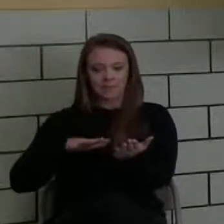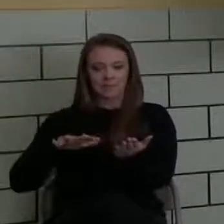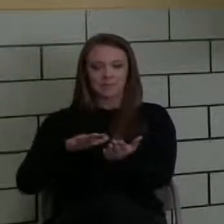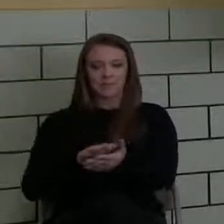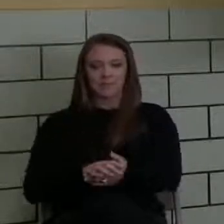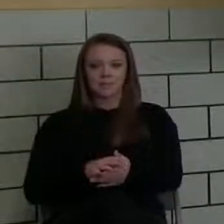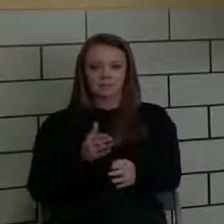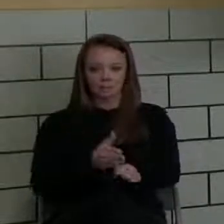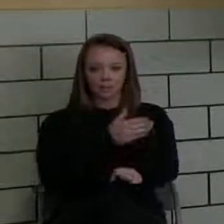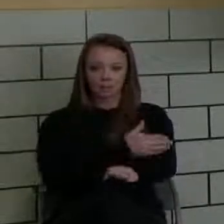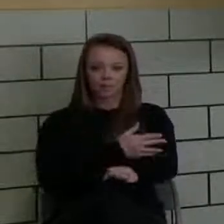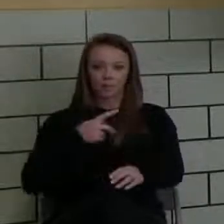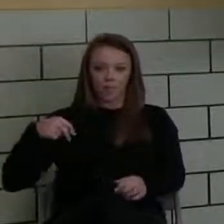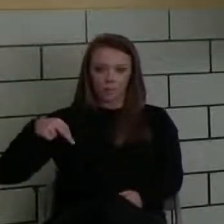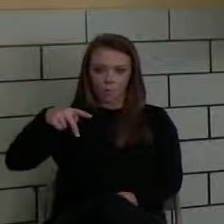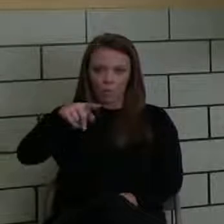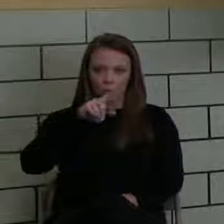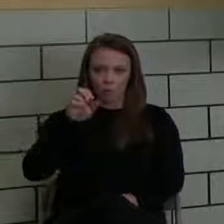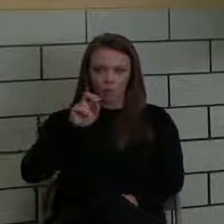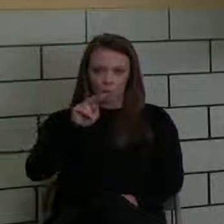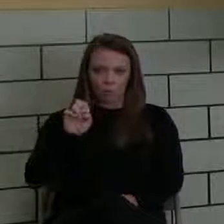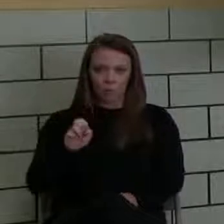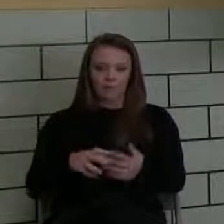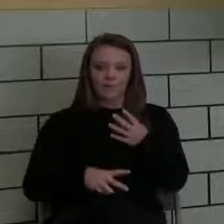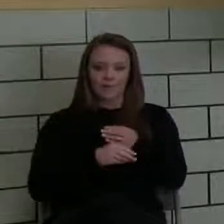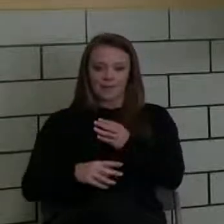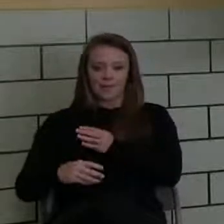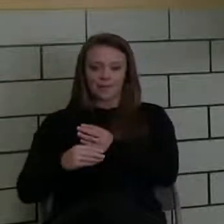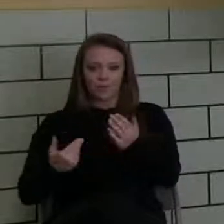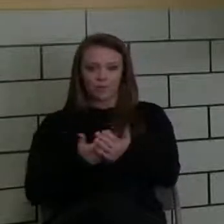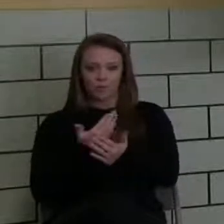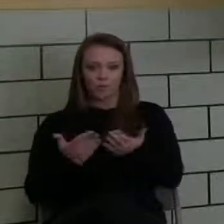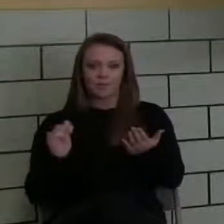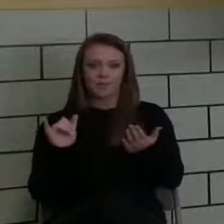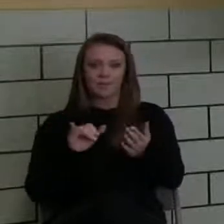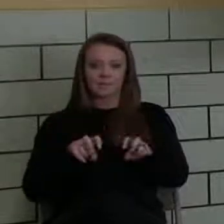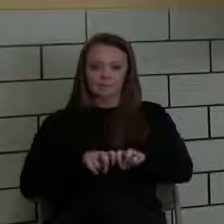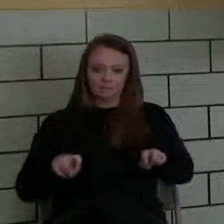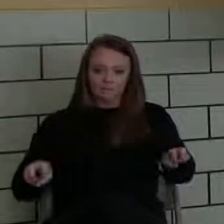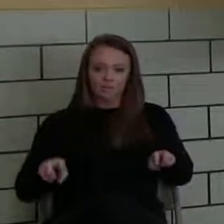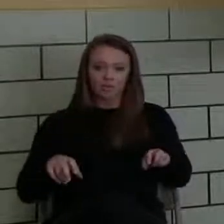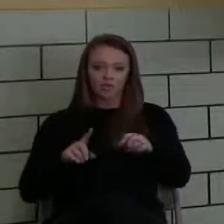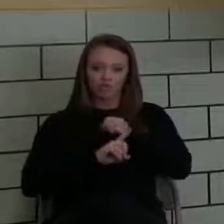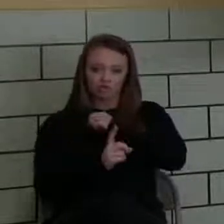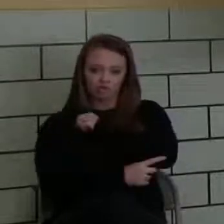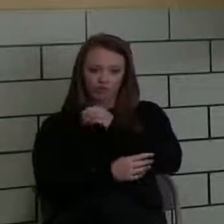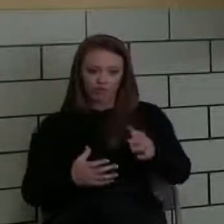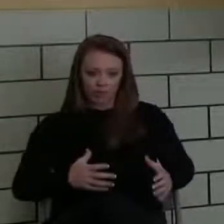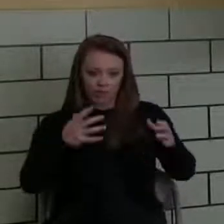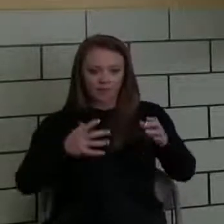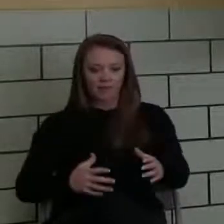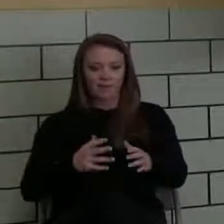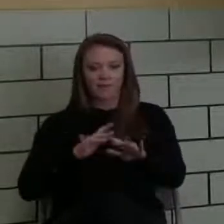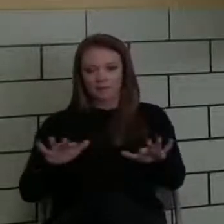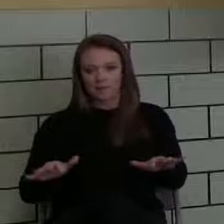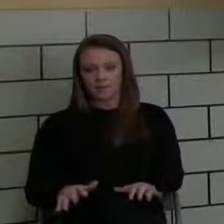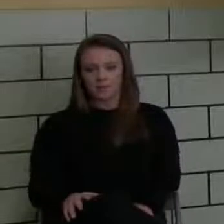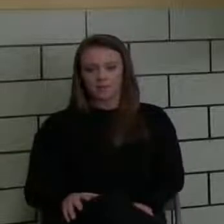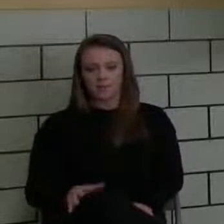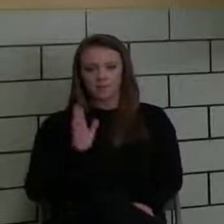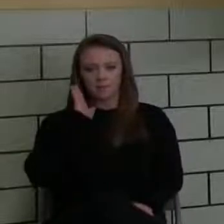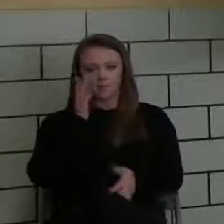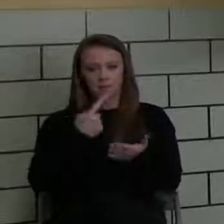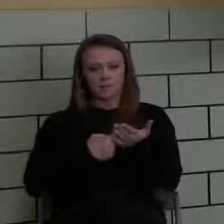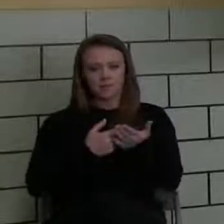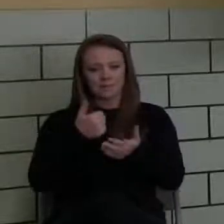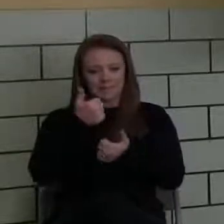replacing materials, adding new amenities such as benches and trash cans and those such things. But I'll walk through each of these pieces